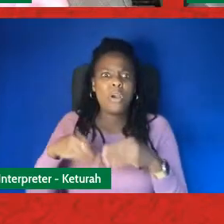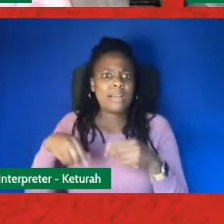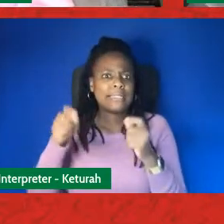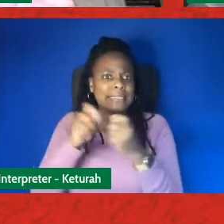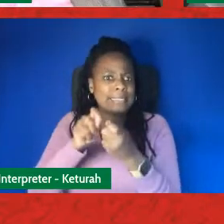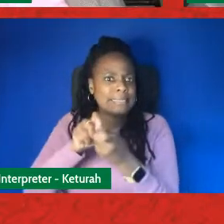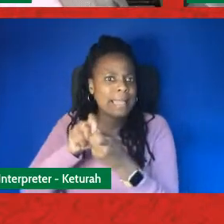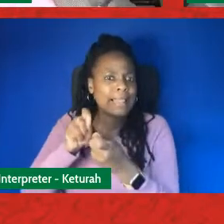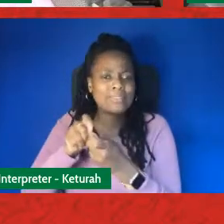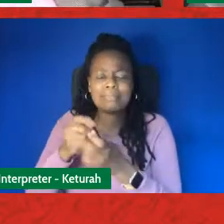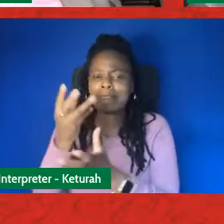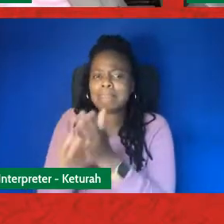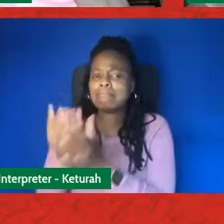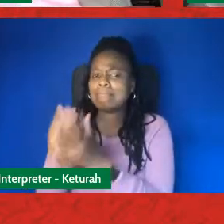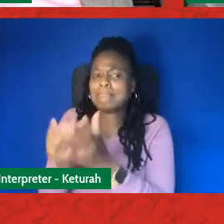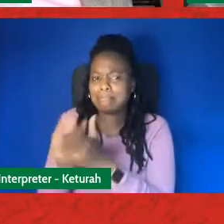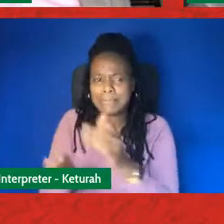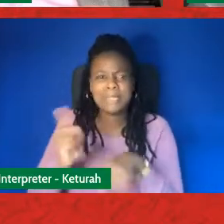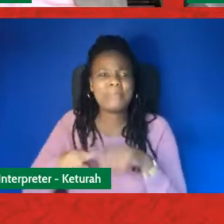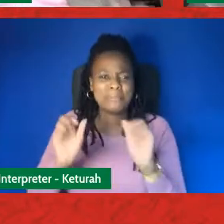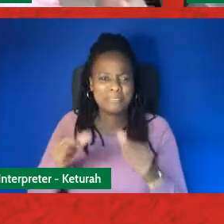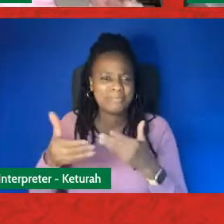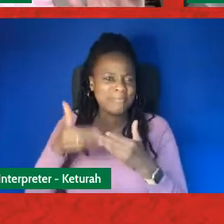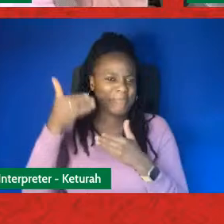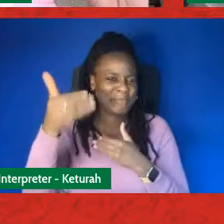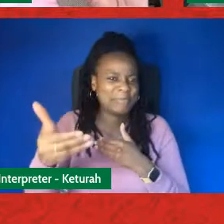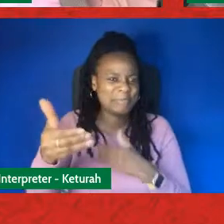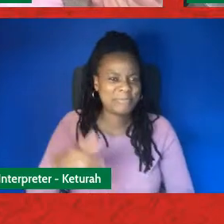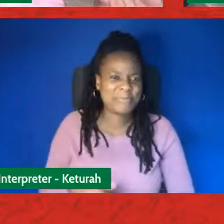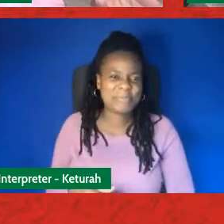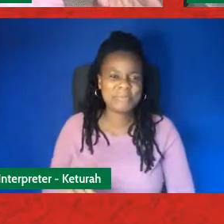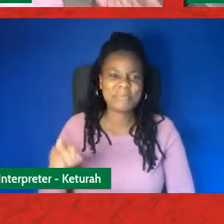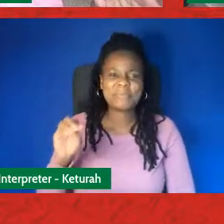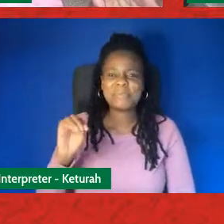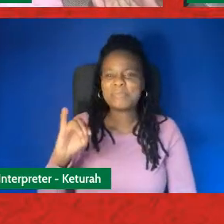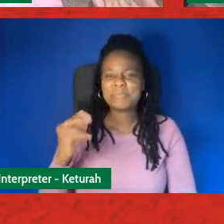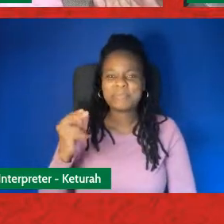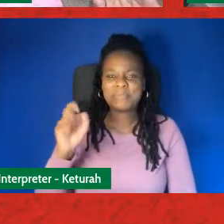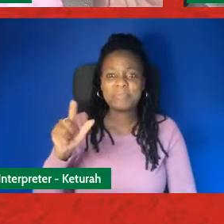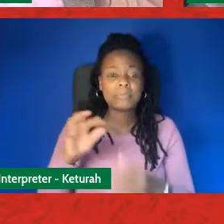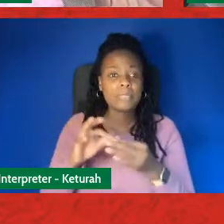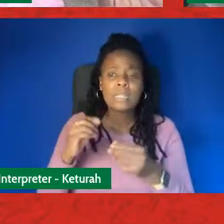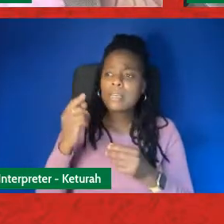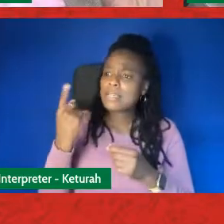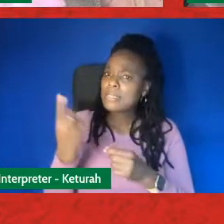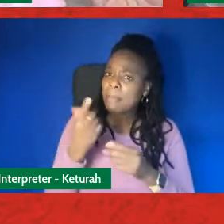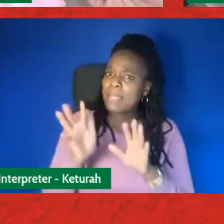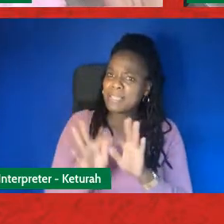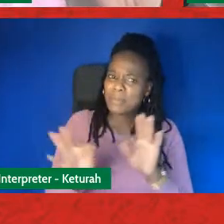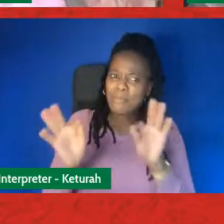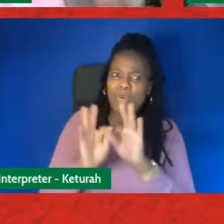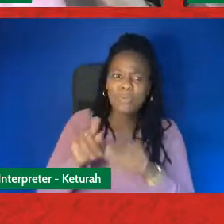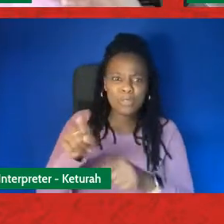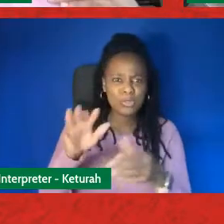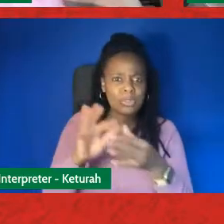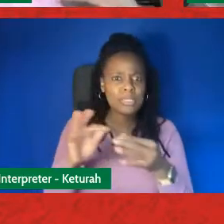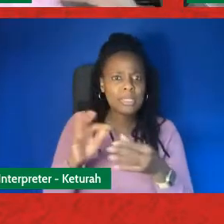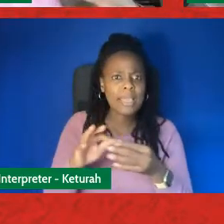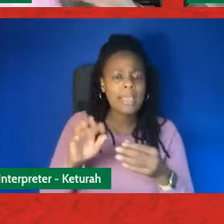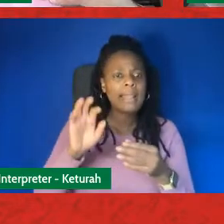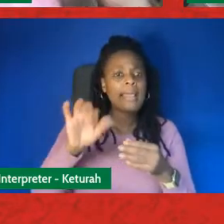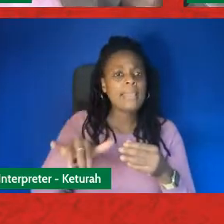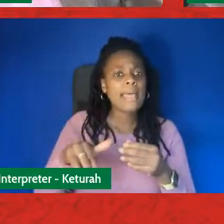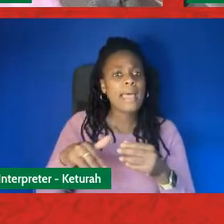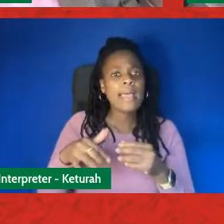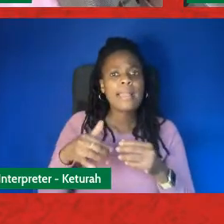that kind of stuff, but we can move on. But you know, something that's important about what you just talked about in terms of thinking about it. First of all, the notion of minor